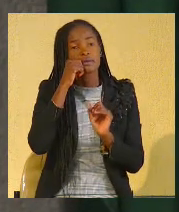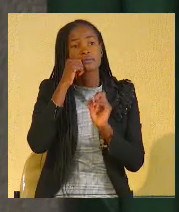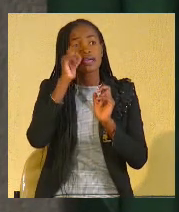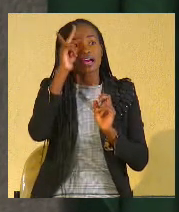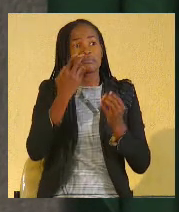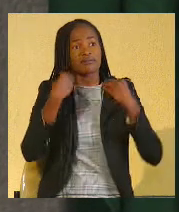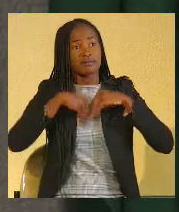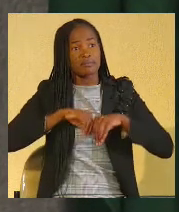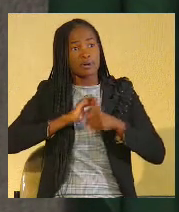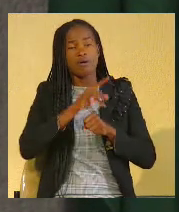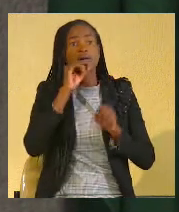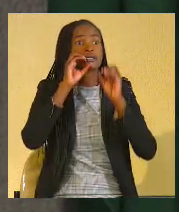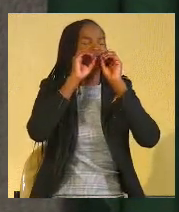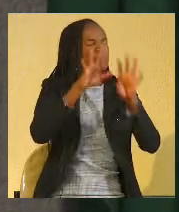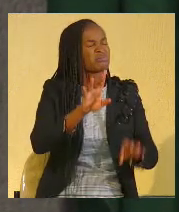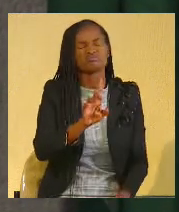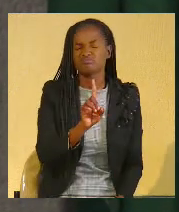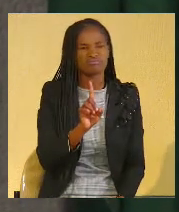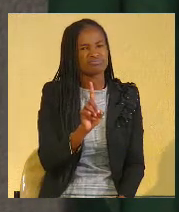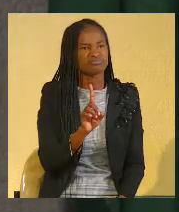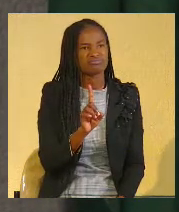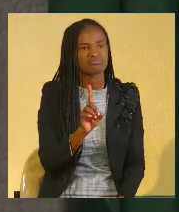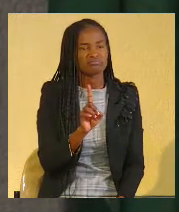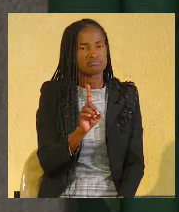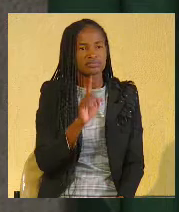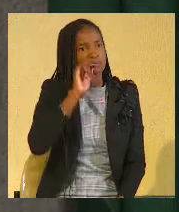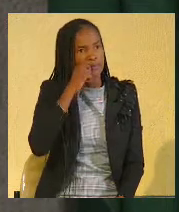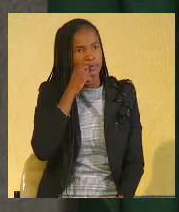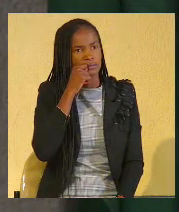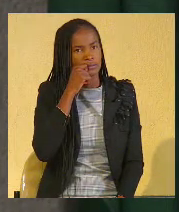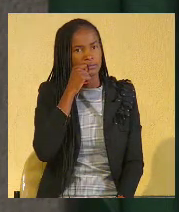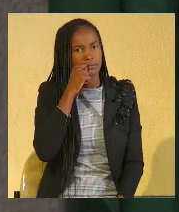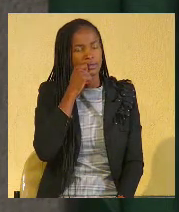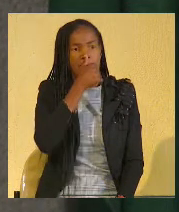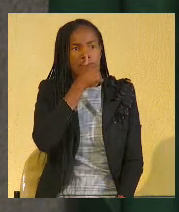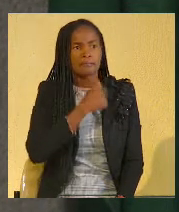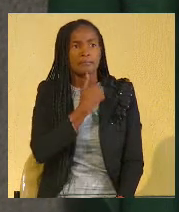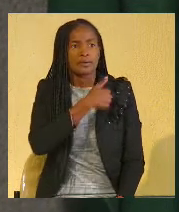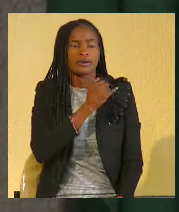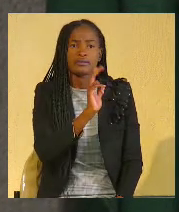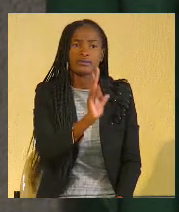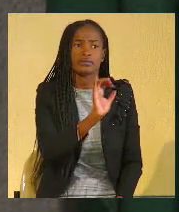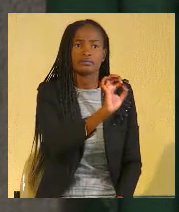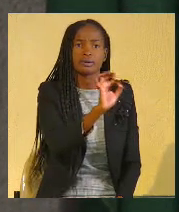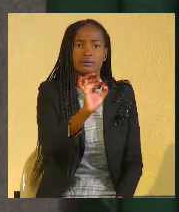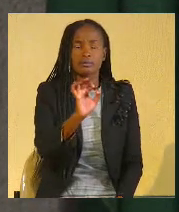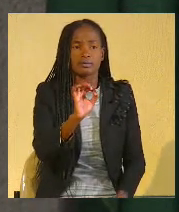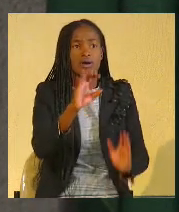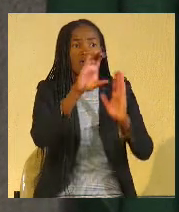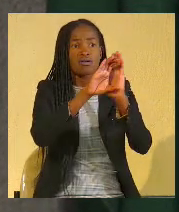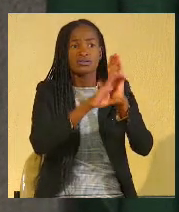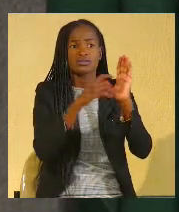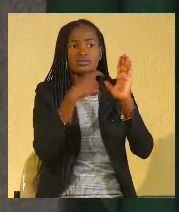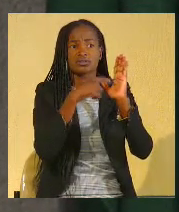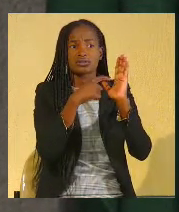clients. That's our fundamental principle, which is universal.